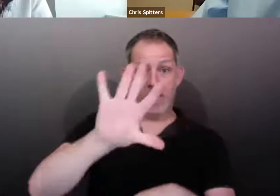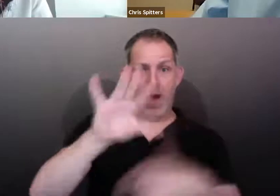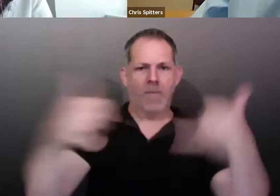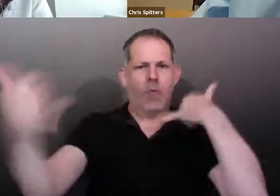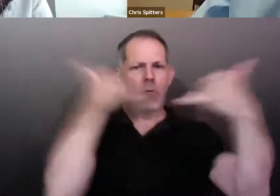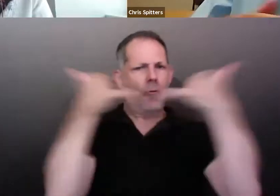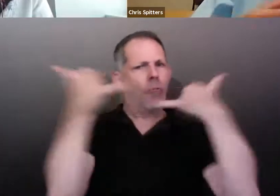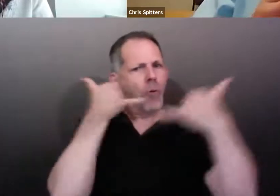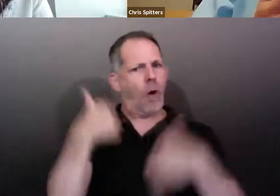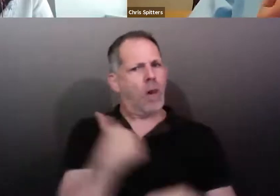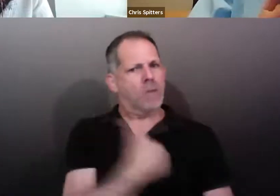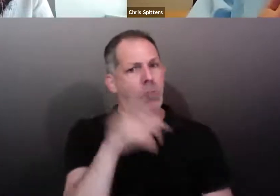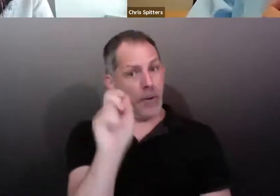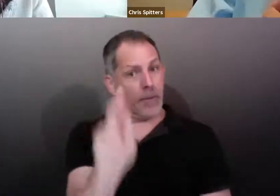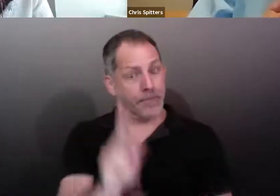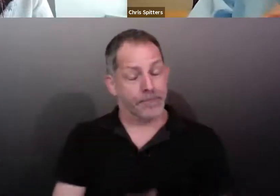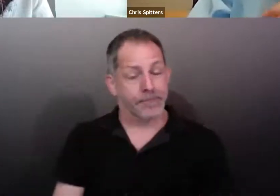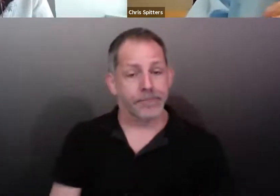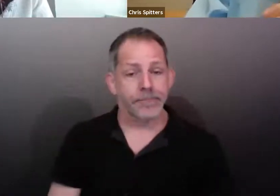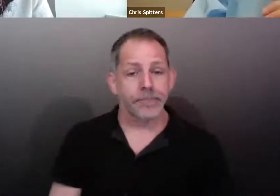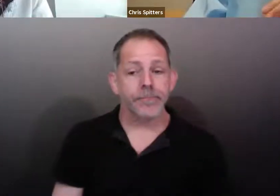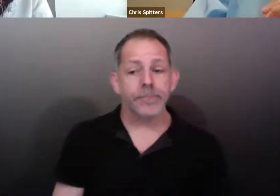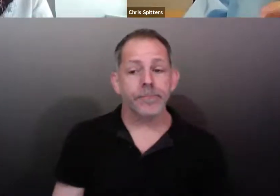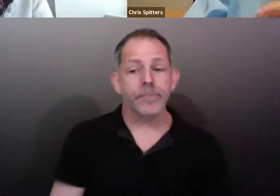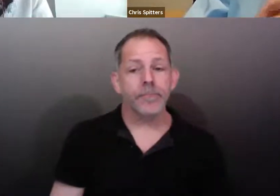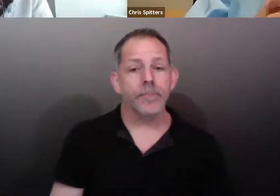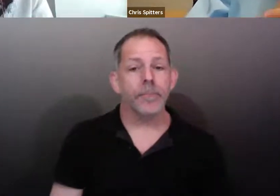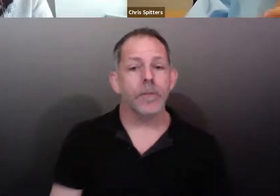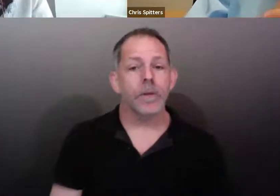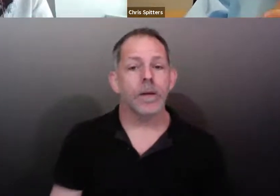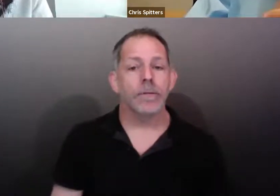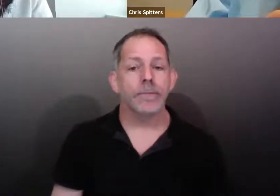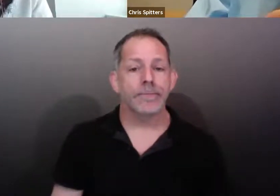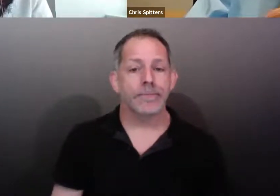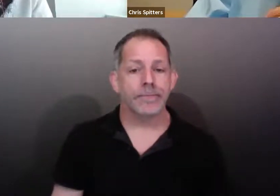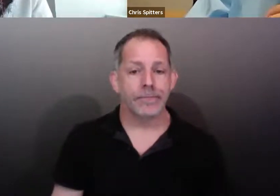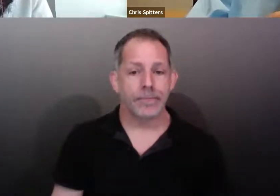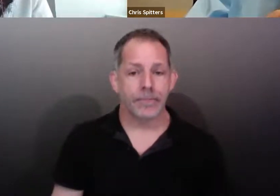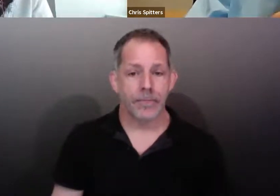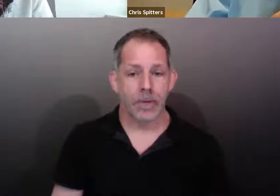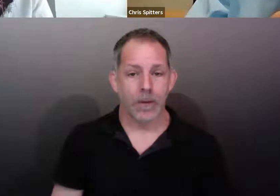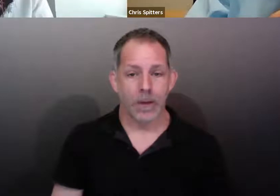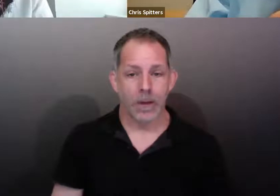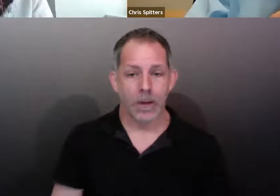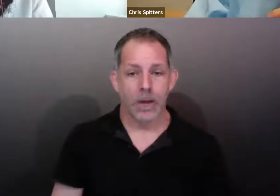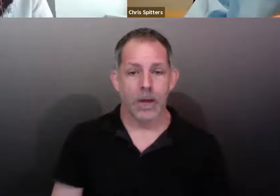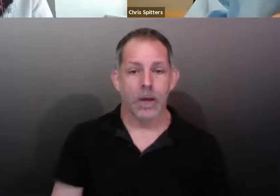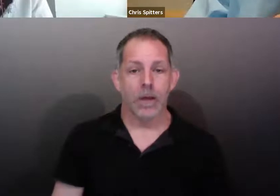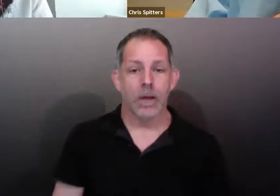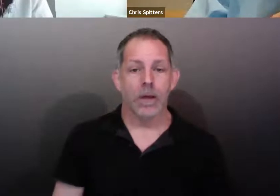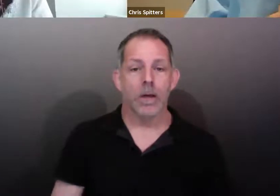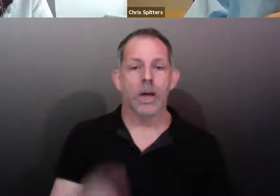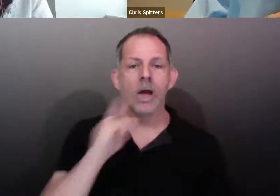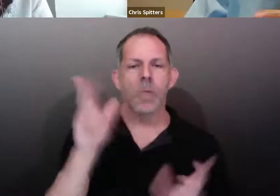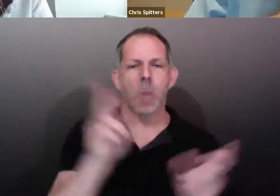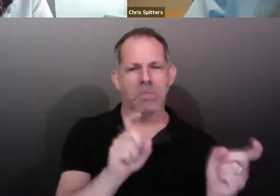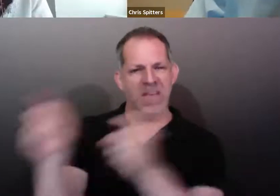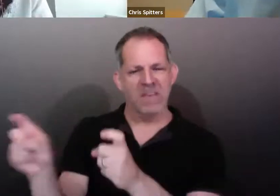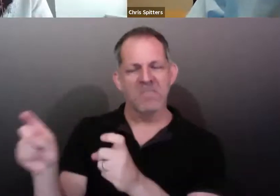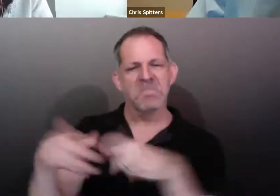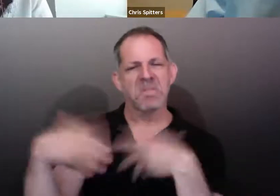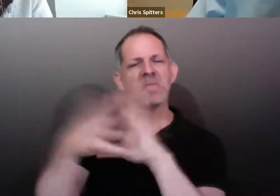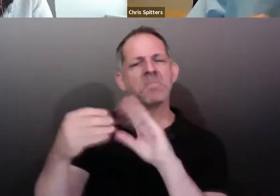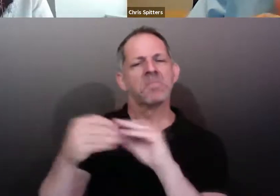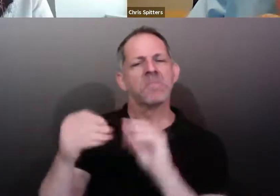Coghill, who was gracious enough to join us here today to share her experience having had COVID and the